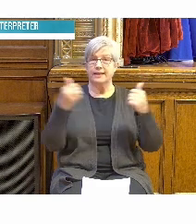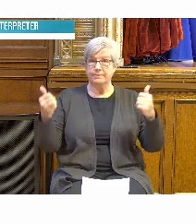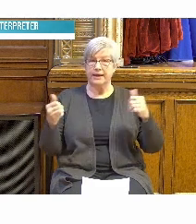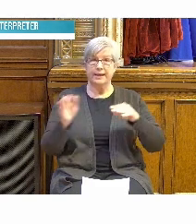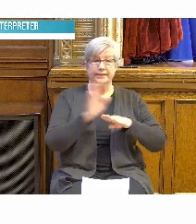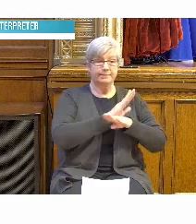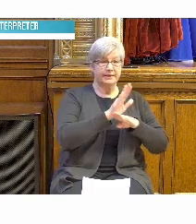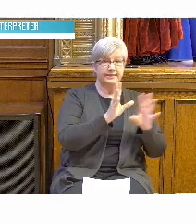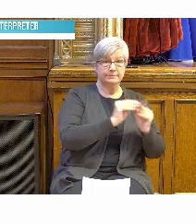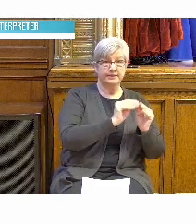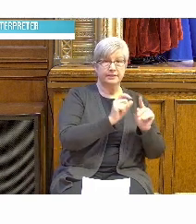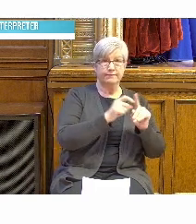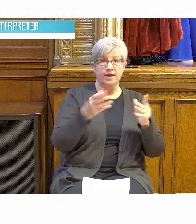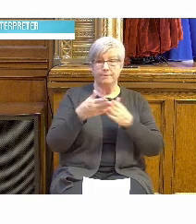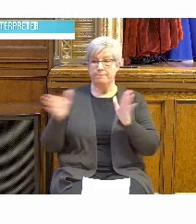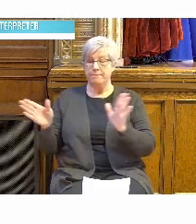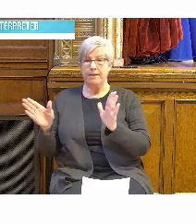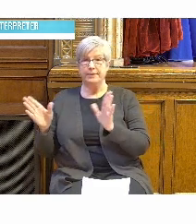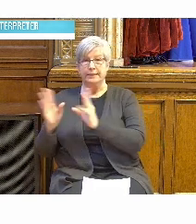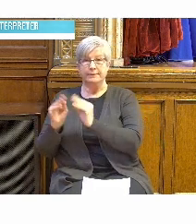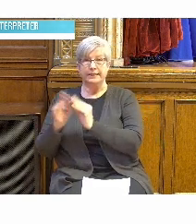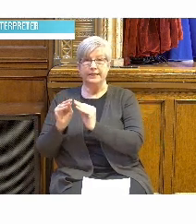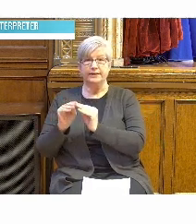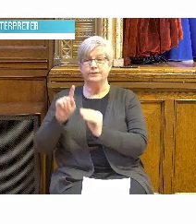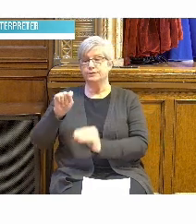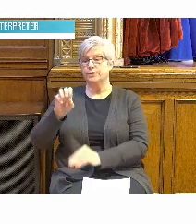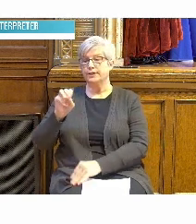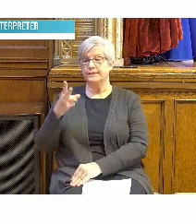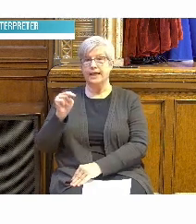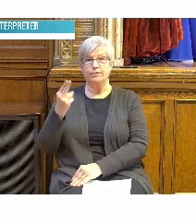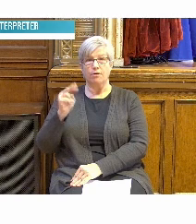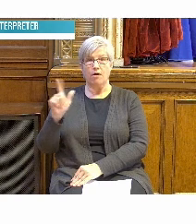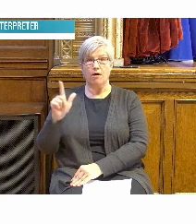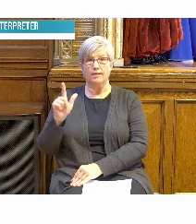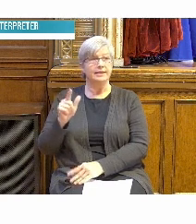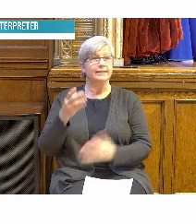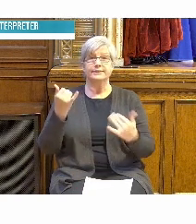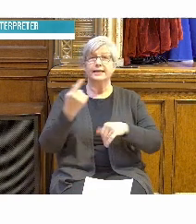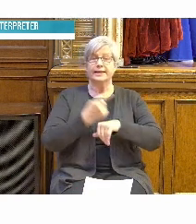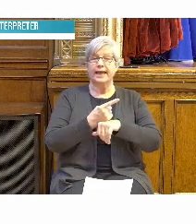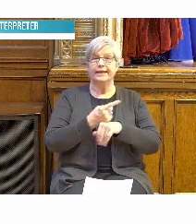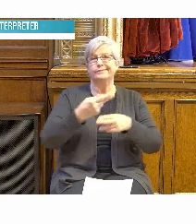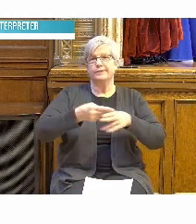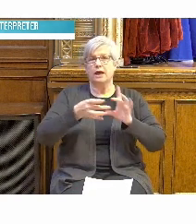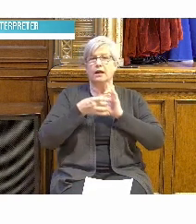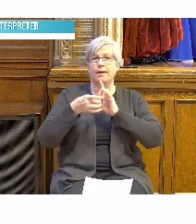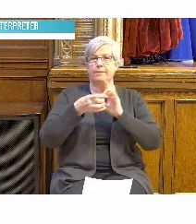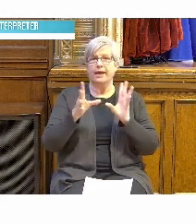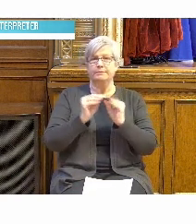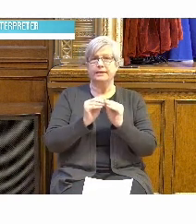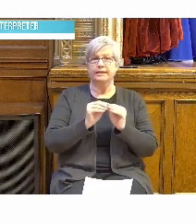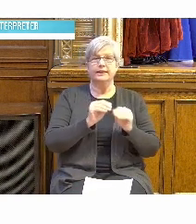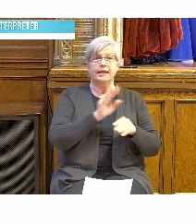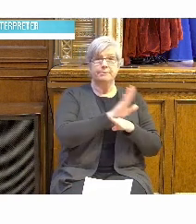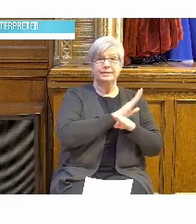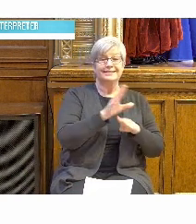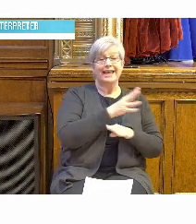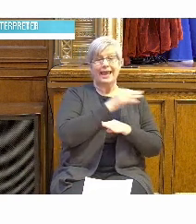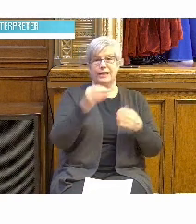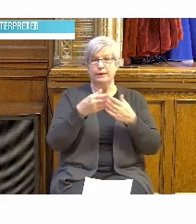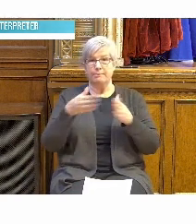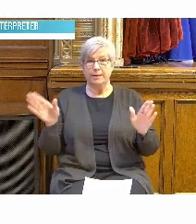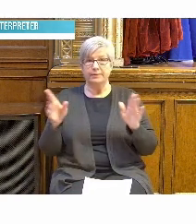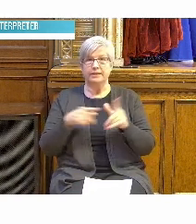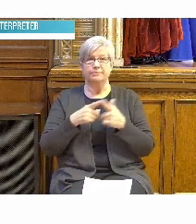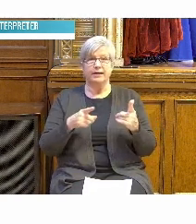from public hearings, town hall meetings, and whatever. We're having another combined meeting today. So I think those things can be taken into